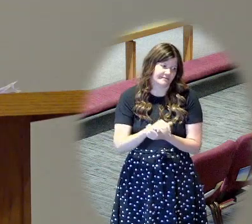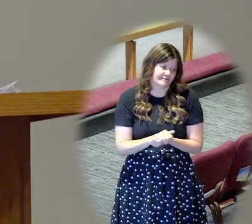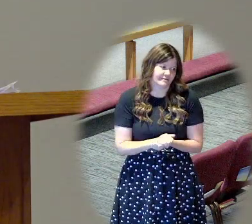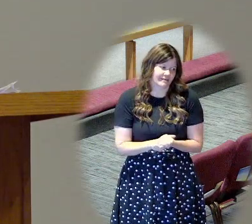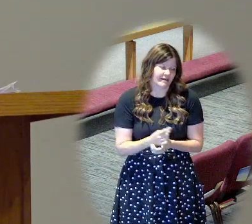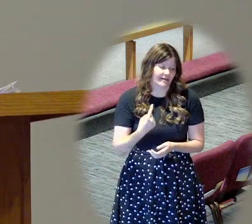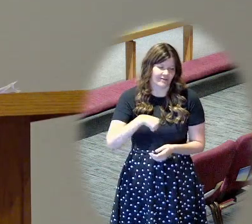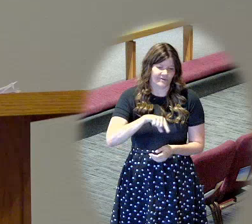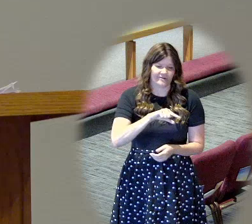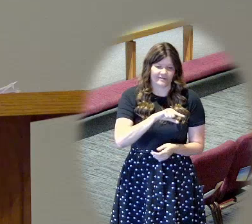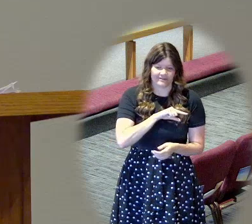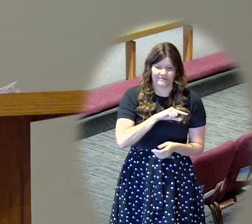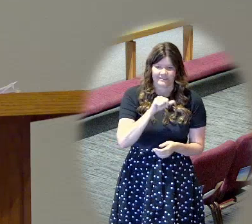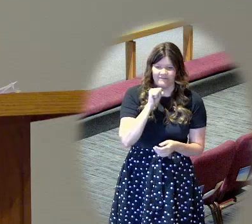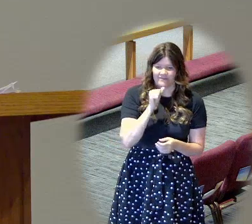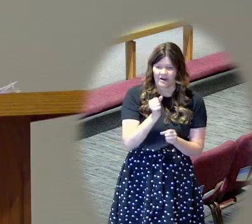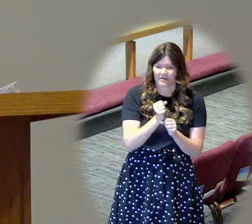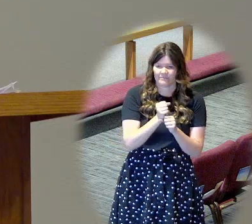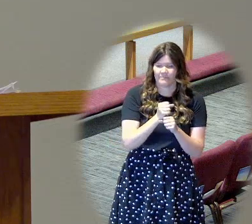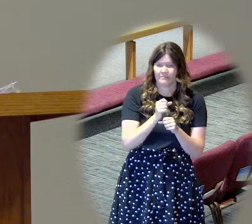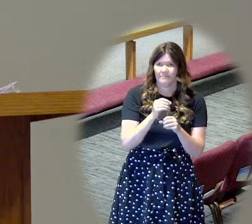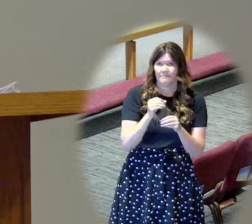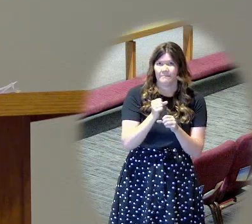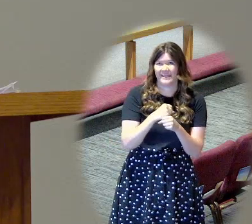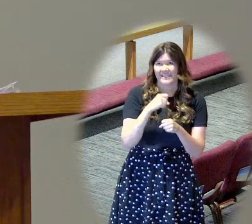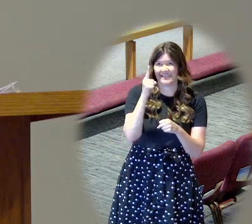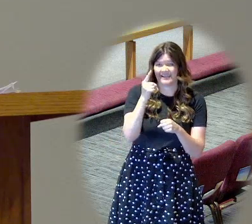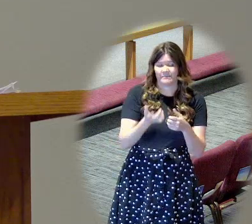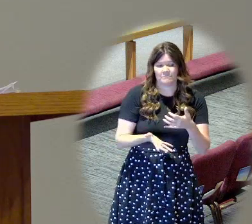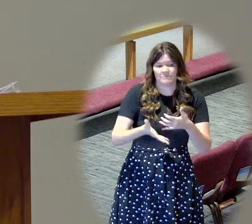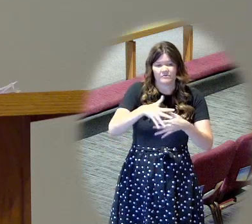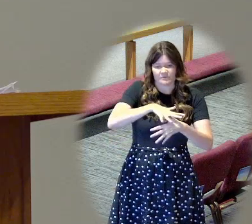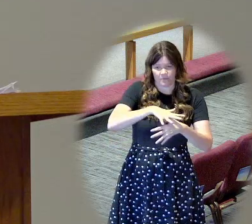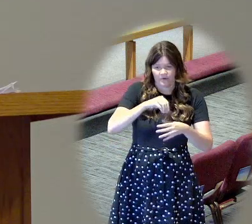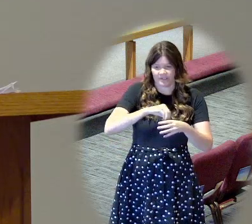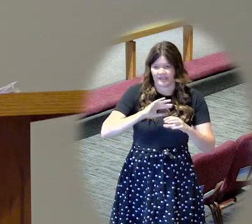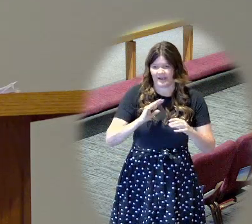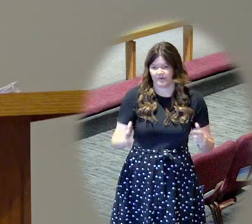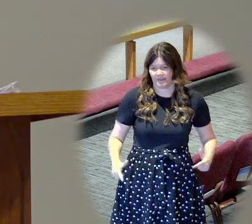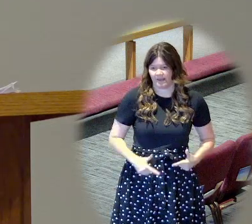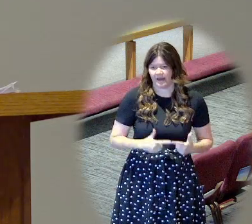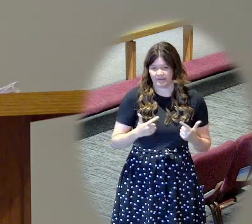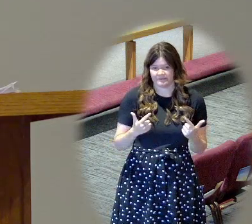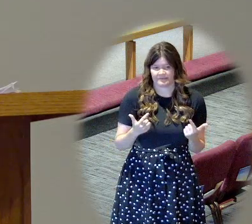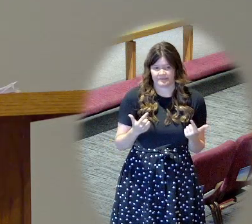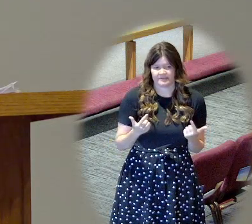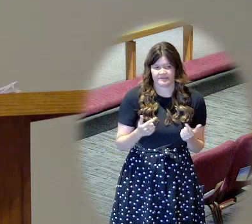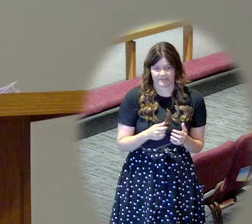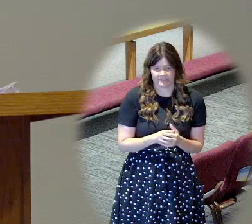not putting him first. Our lives begin to unravel accordingly.